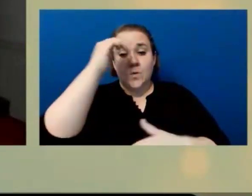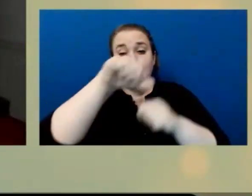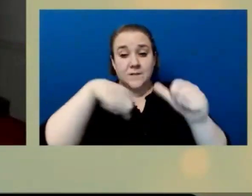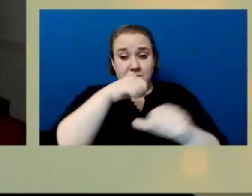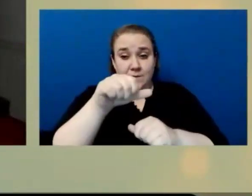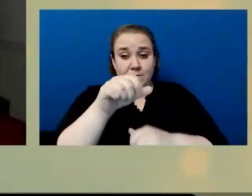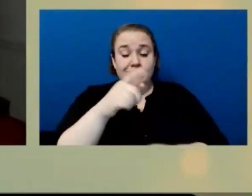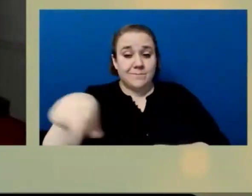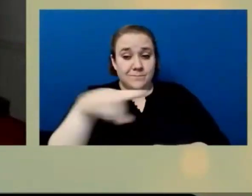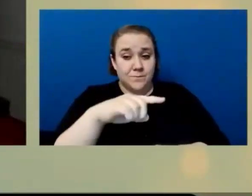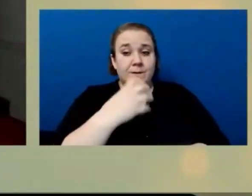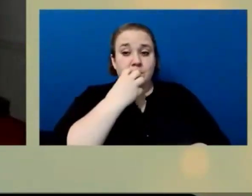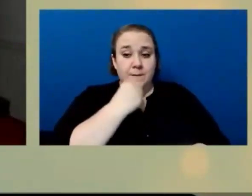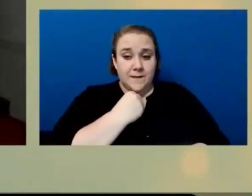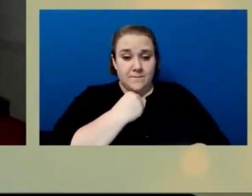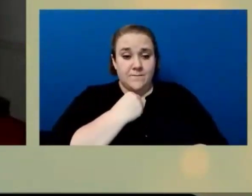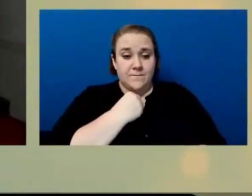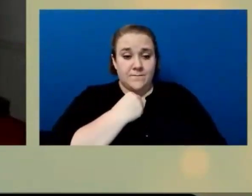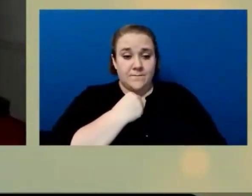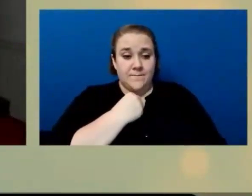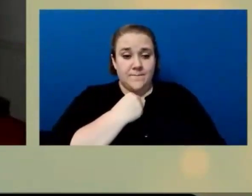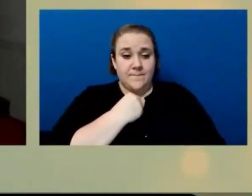know each other as beloved.